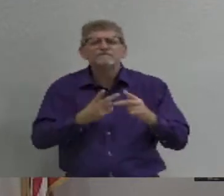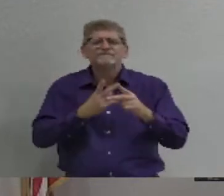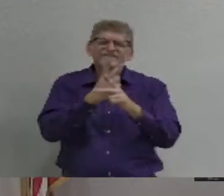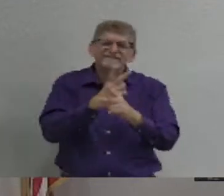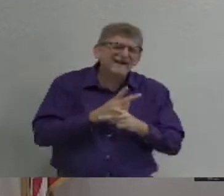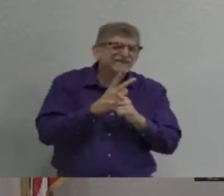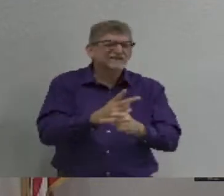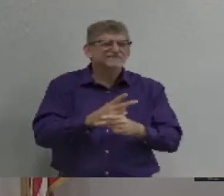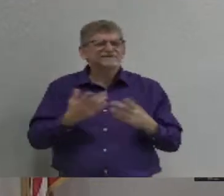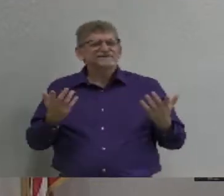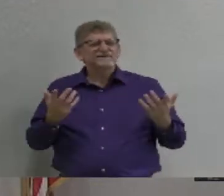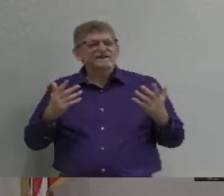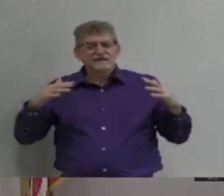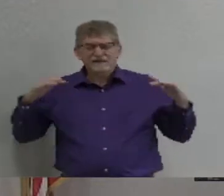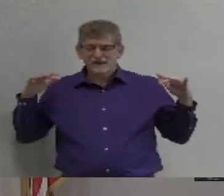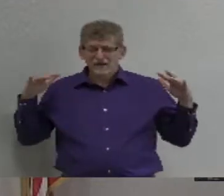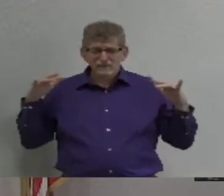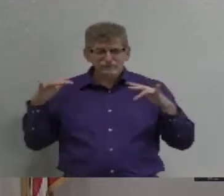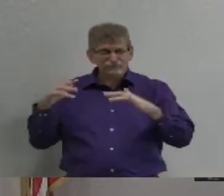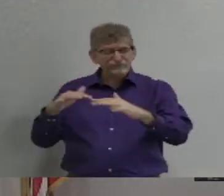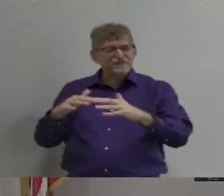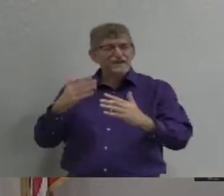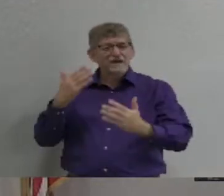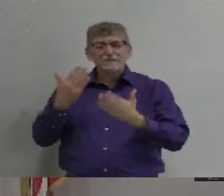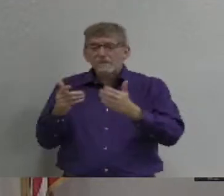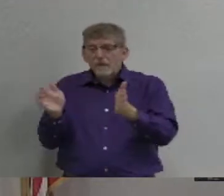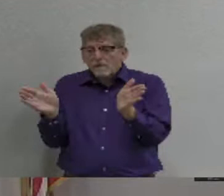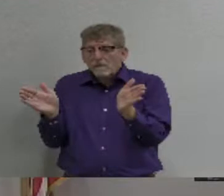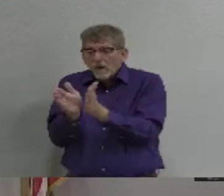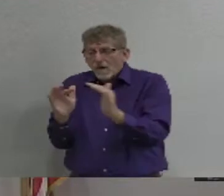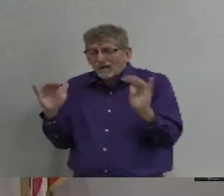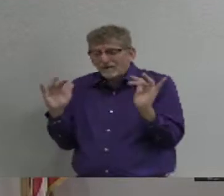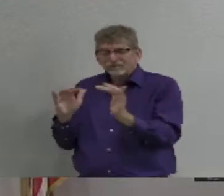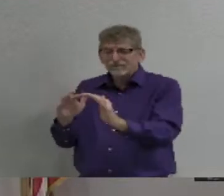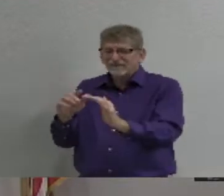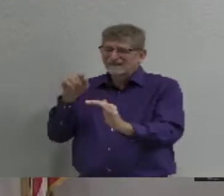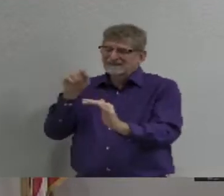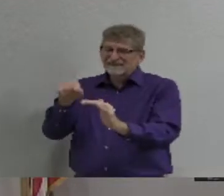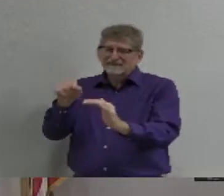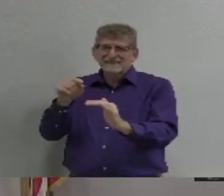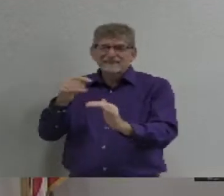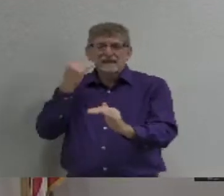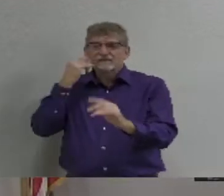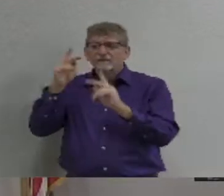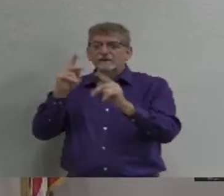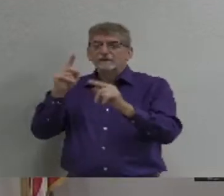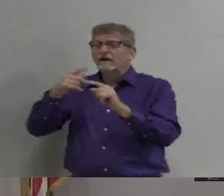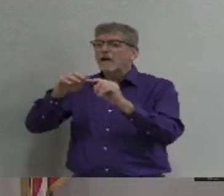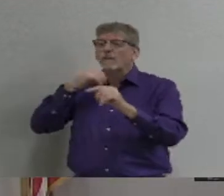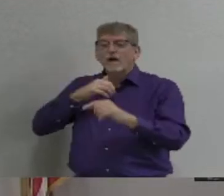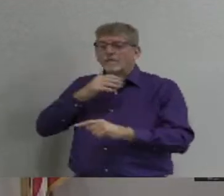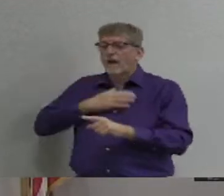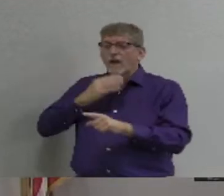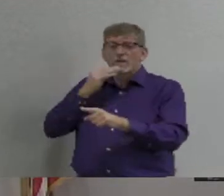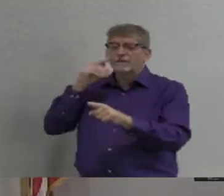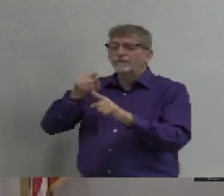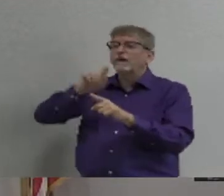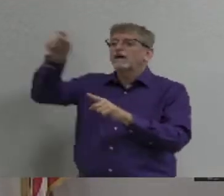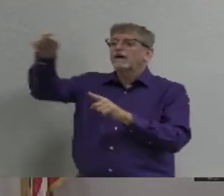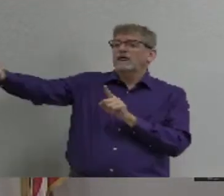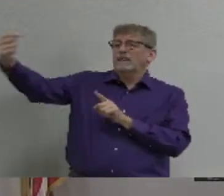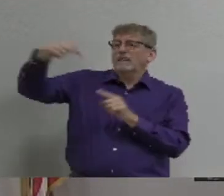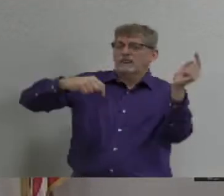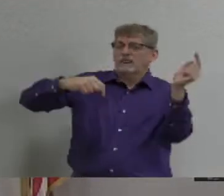gatherings, even small gatherings that involve people from outside of your household, and being very careful about how